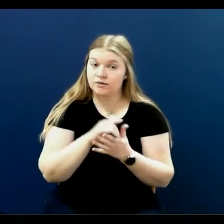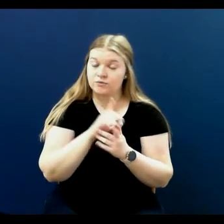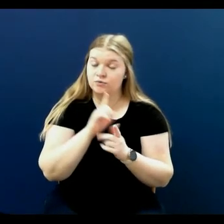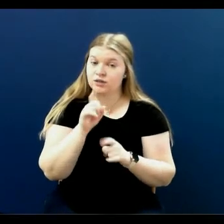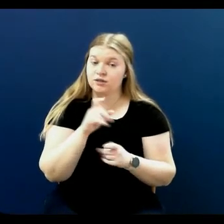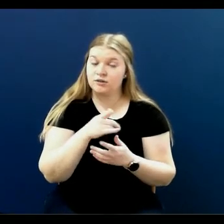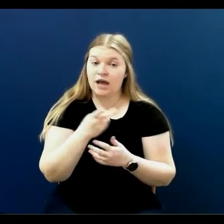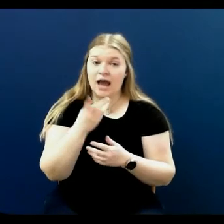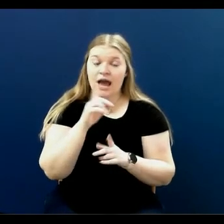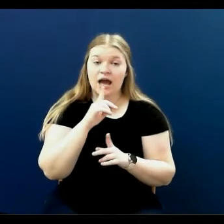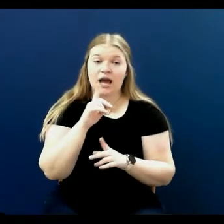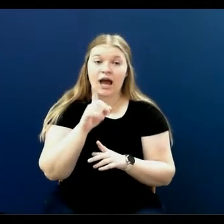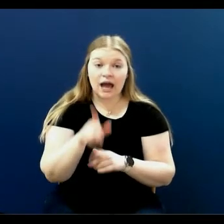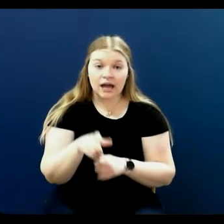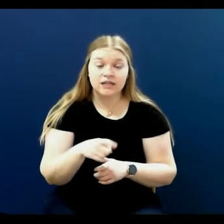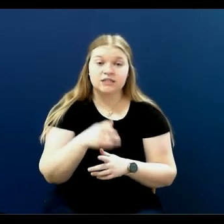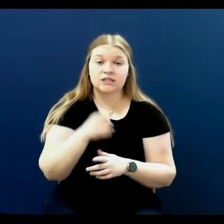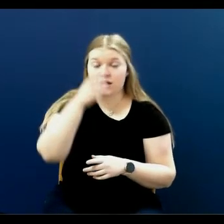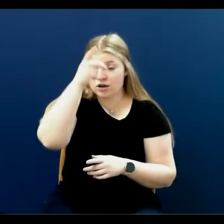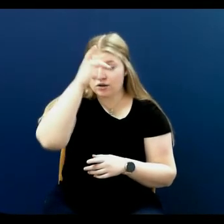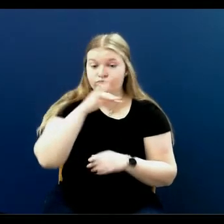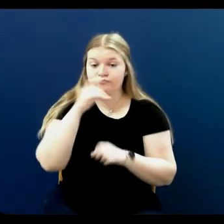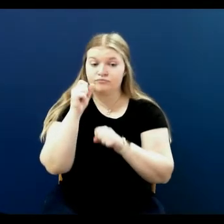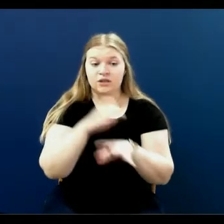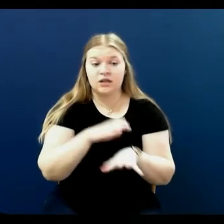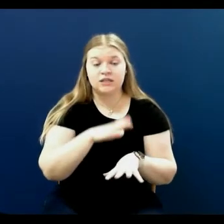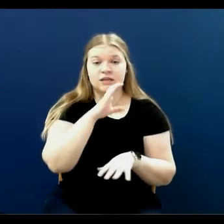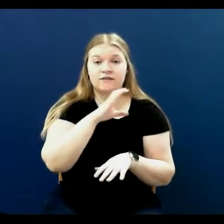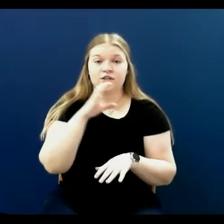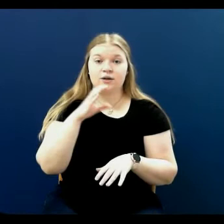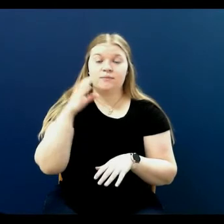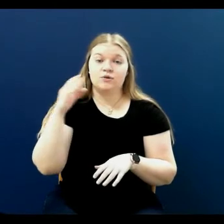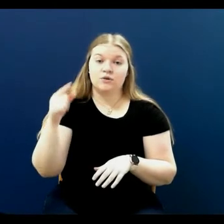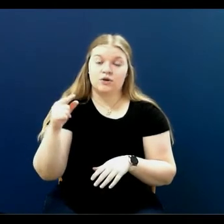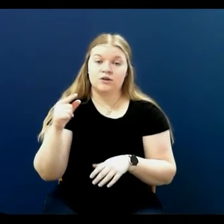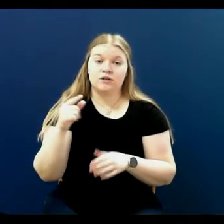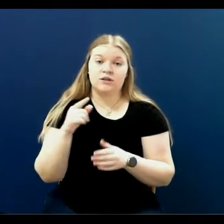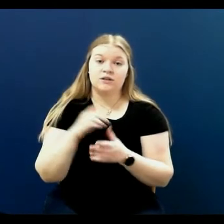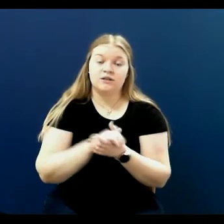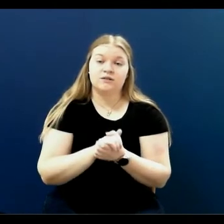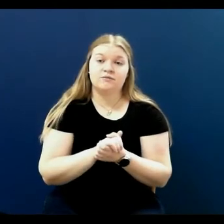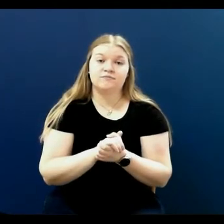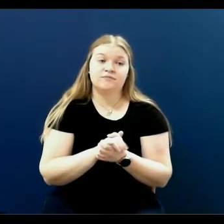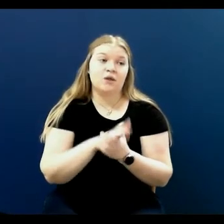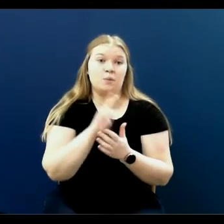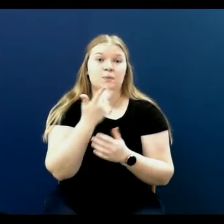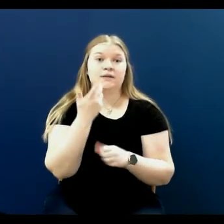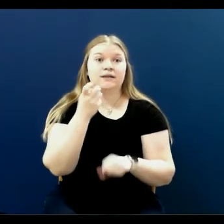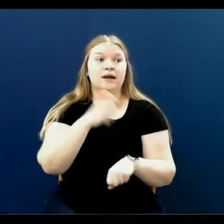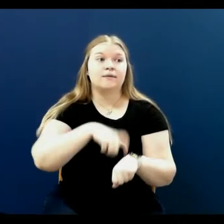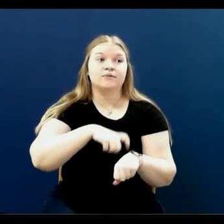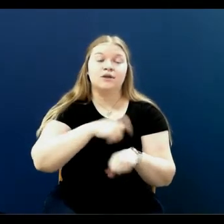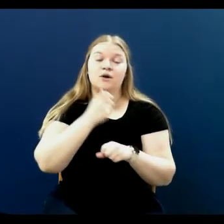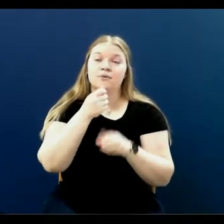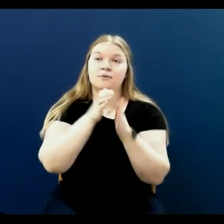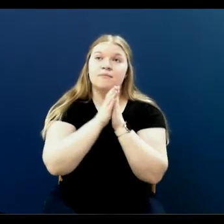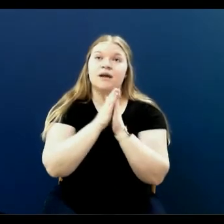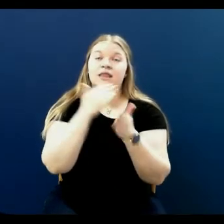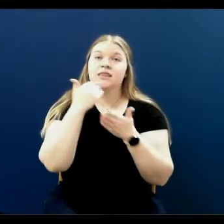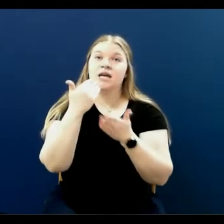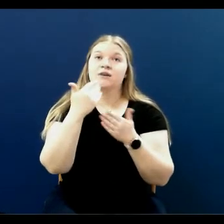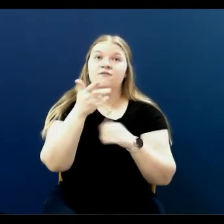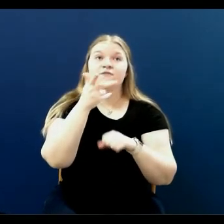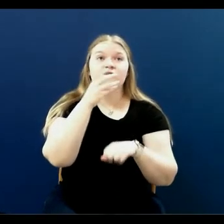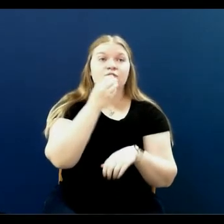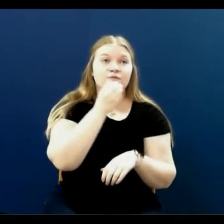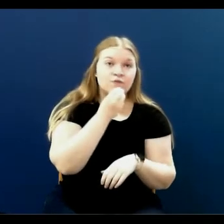ask God to bless Calvary Chapel Garland? And that might mean for most of us three times a day that you would pray and say, God, thank you for